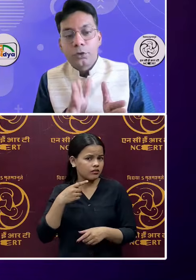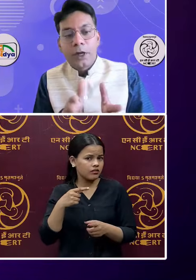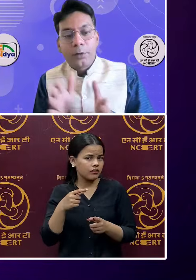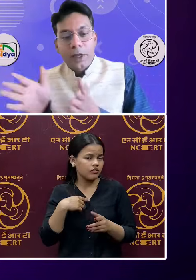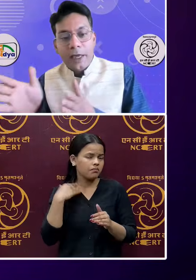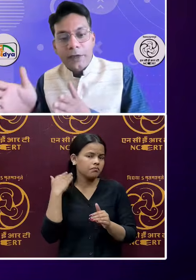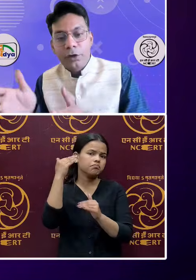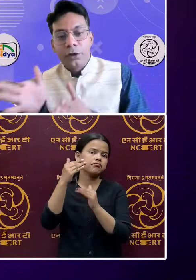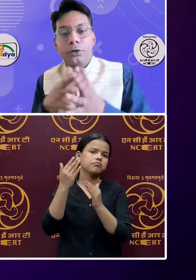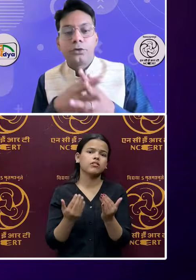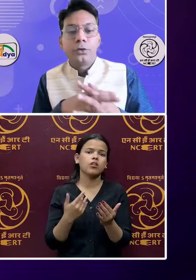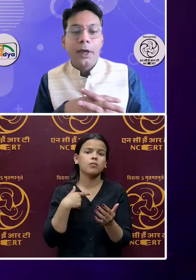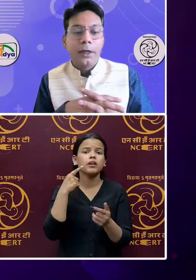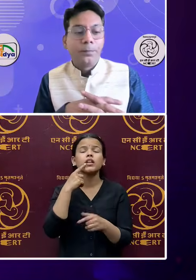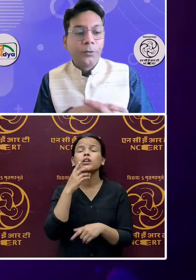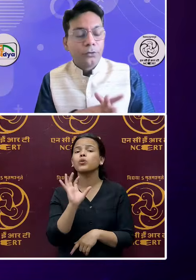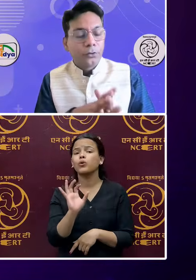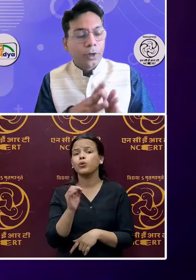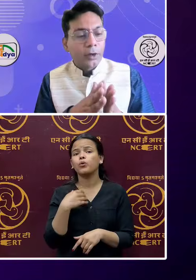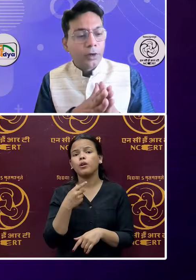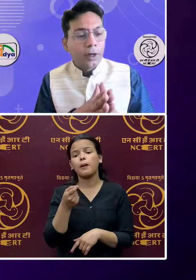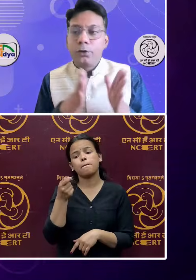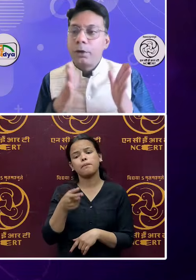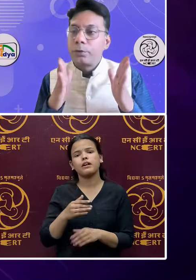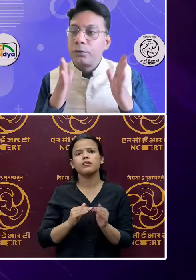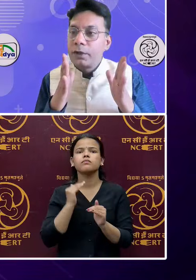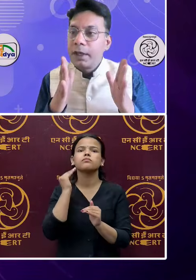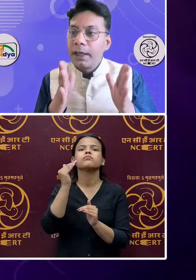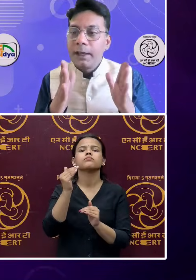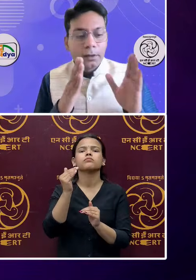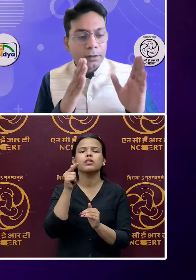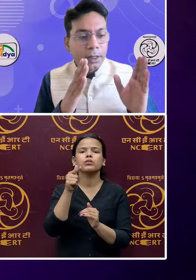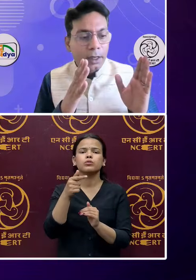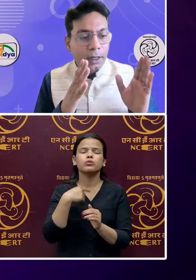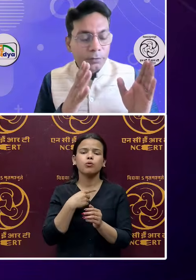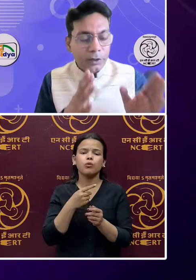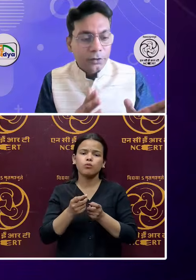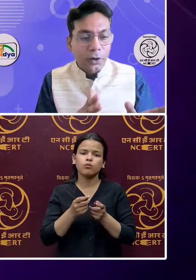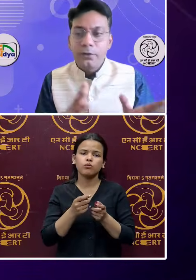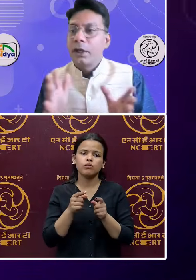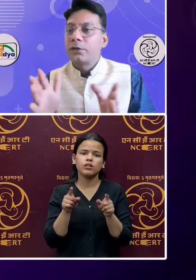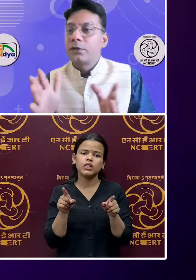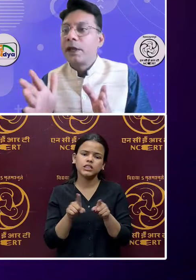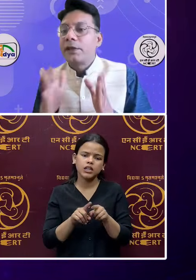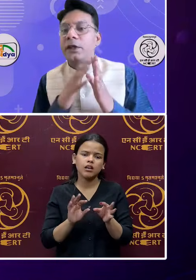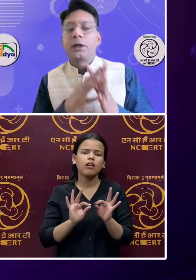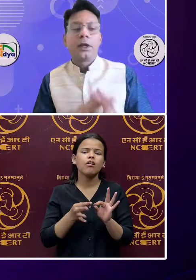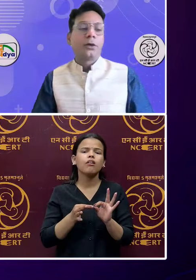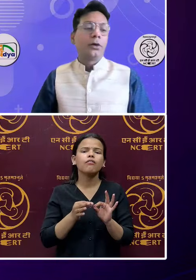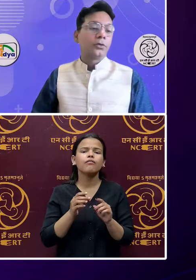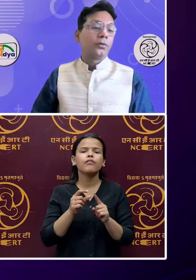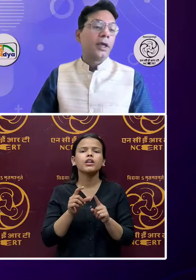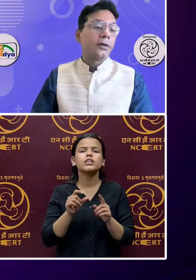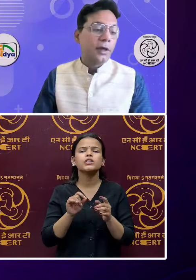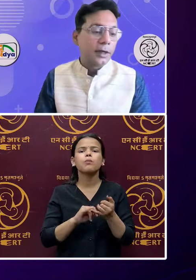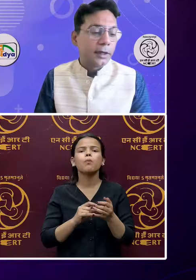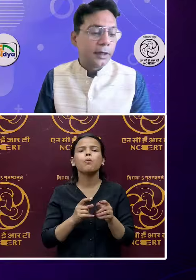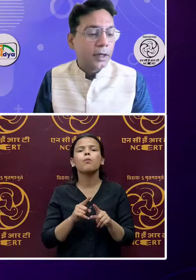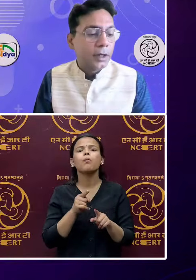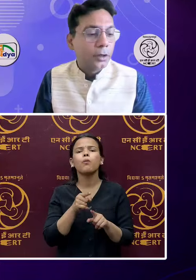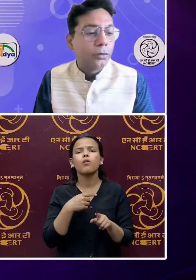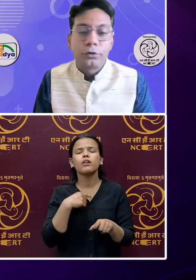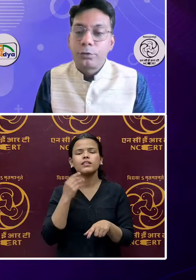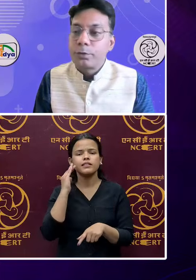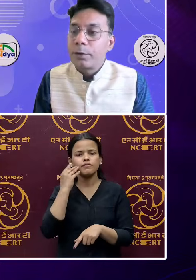high, so that will actually cost you high. So accordingly you have to see the fixed cost as well as recurring cost while